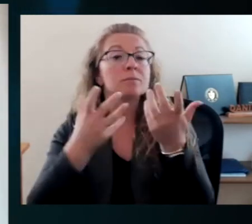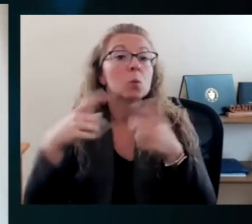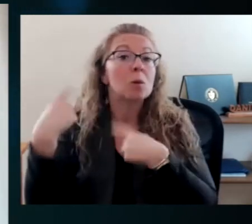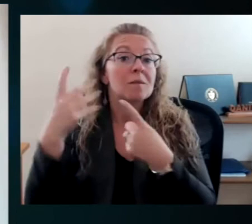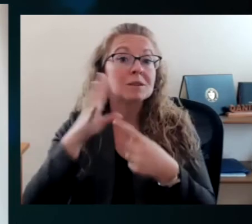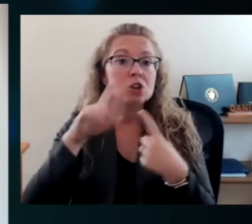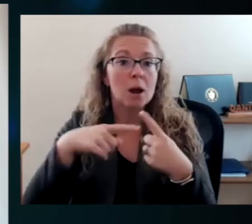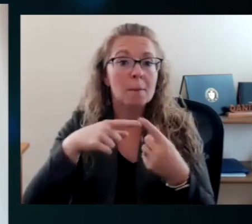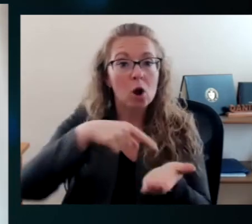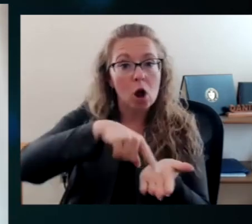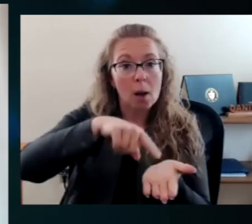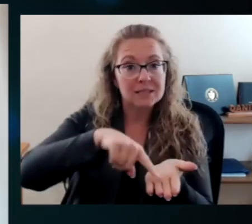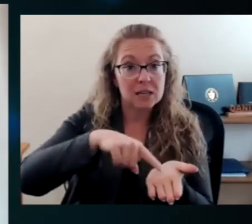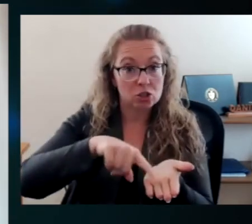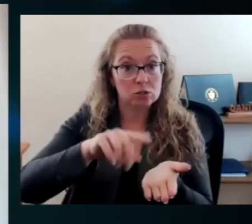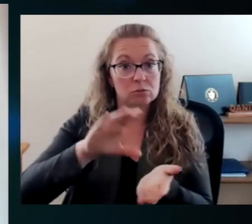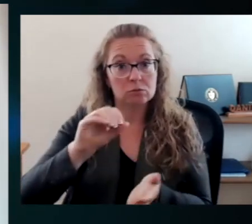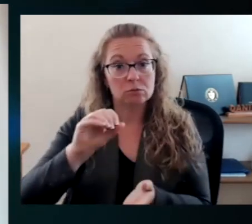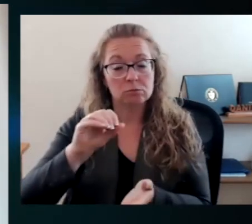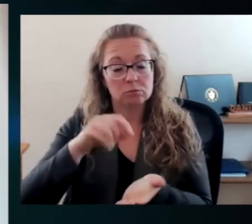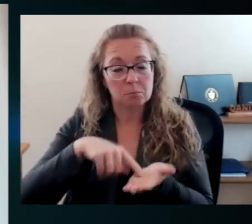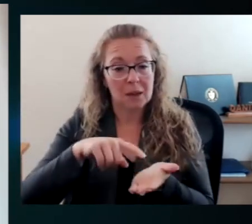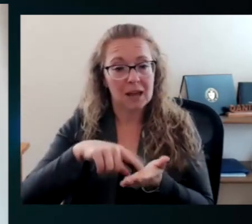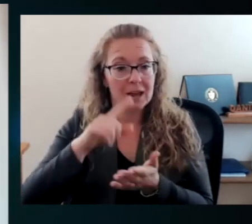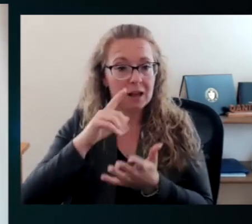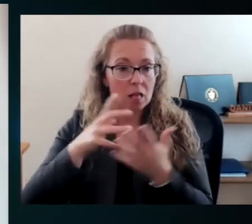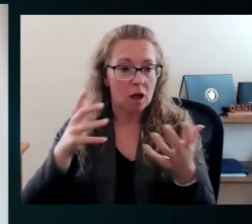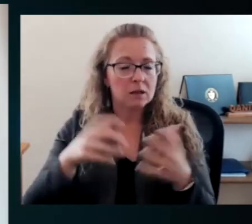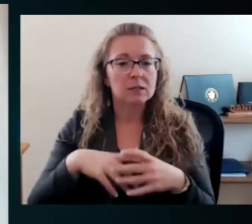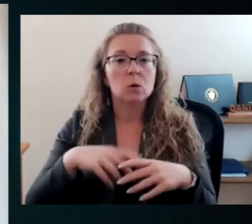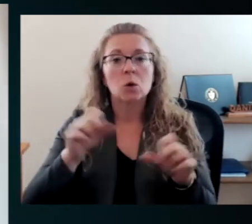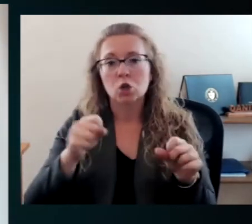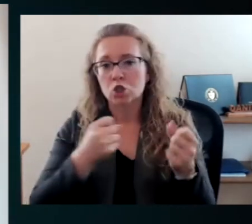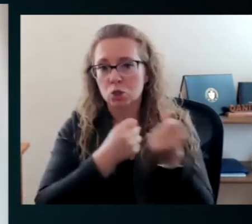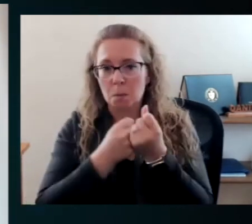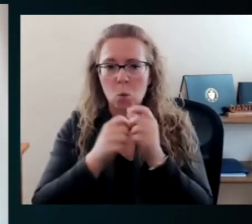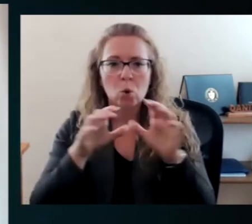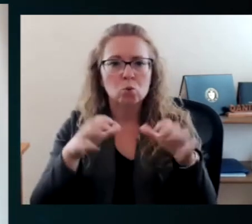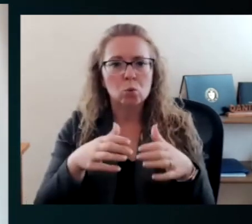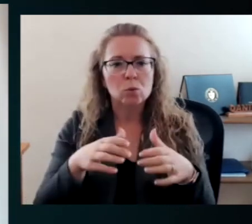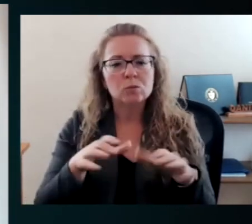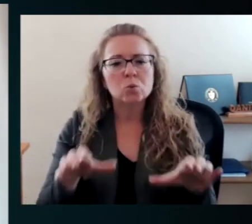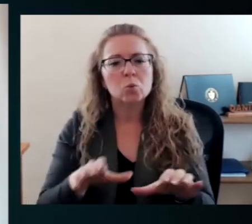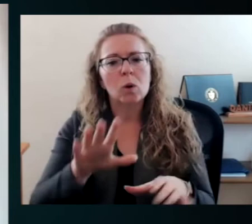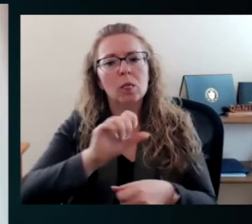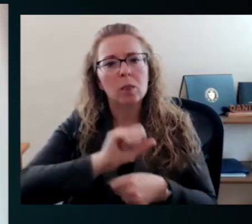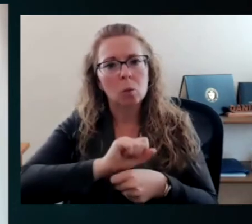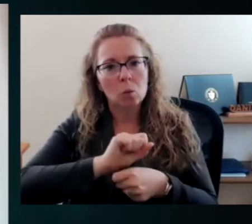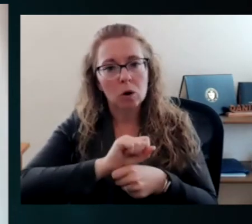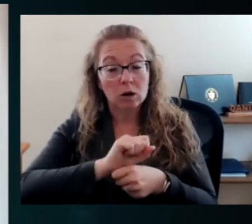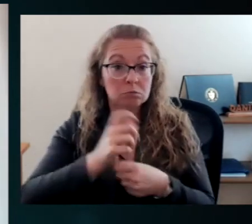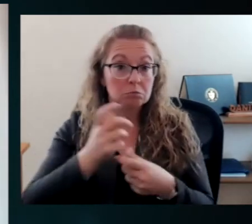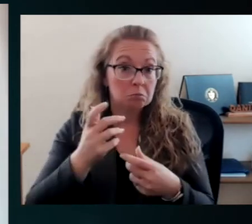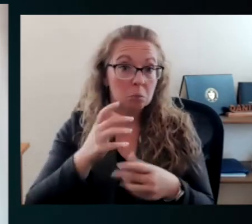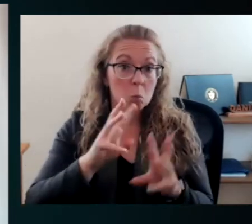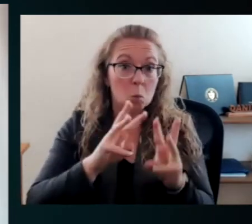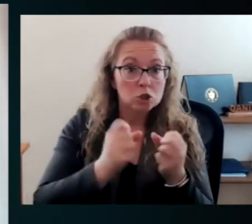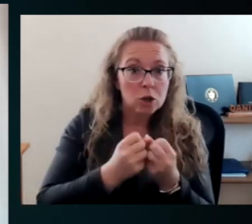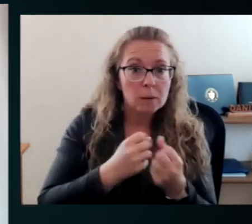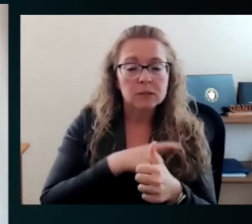lot. There are ways to support groups doing work in whether they're workshops, whether